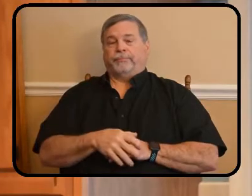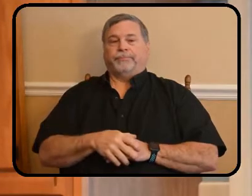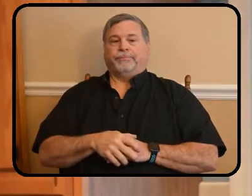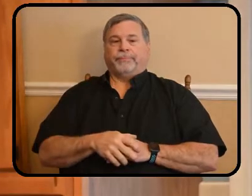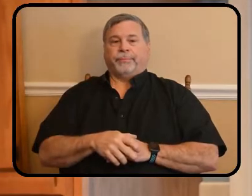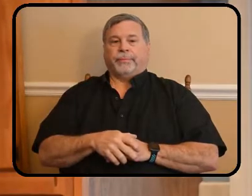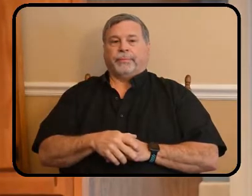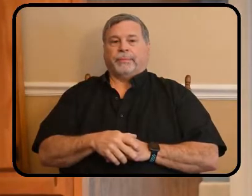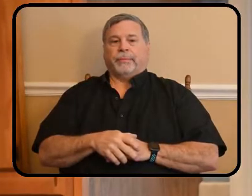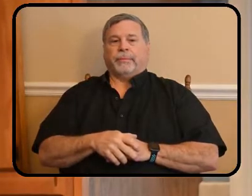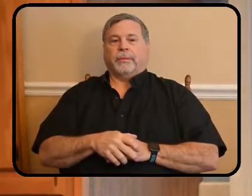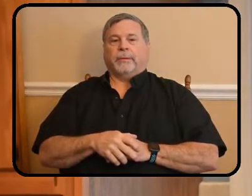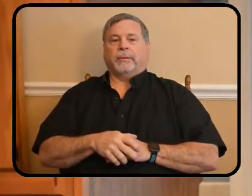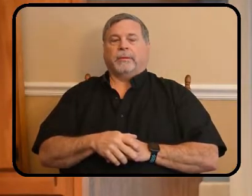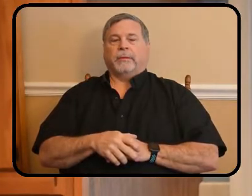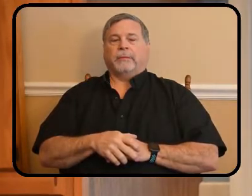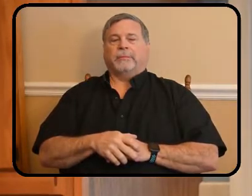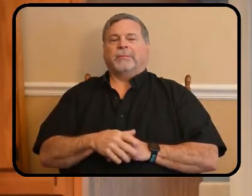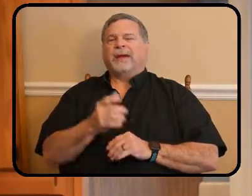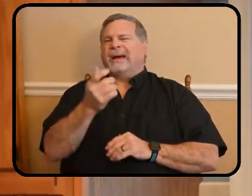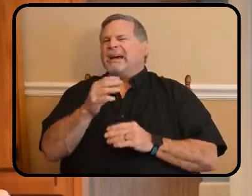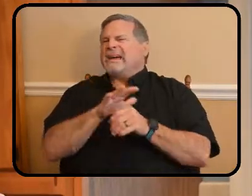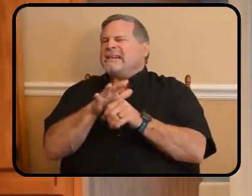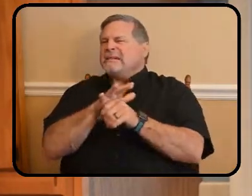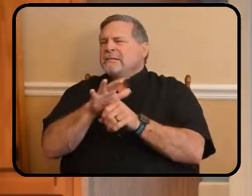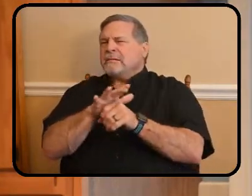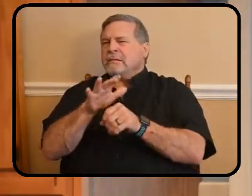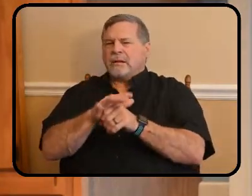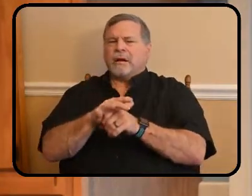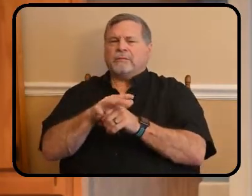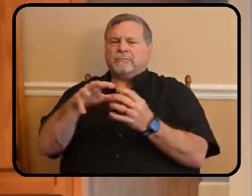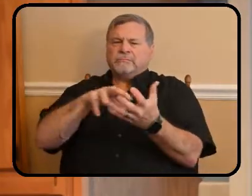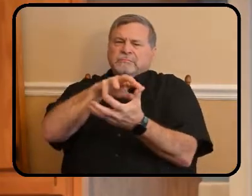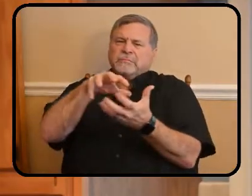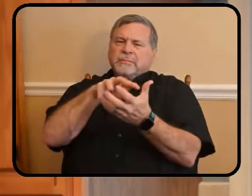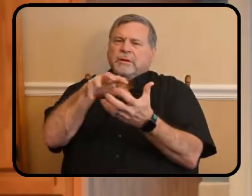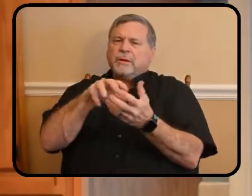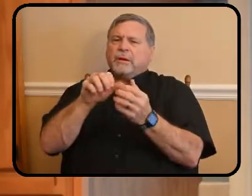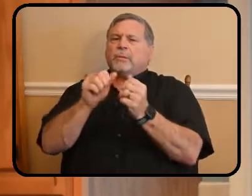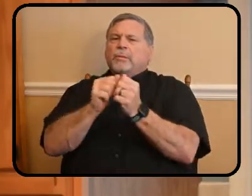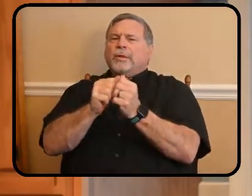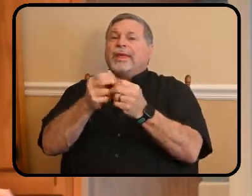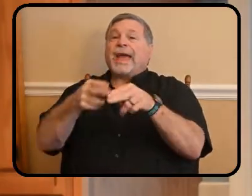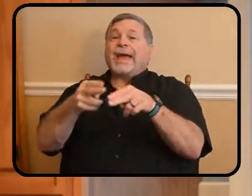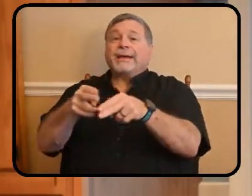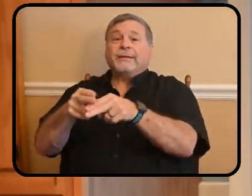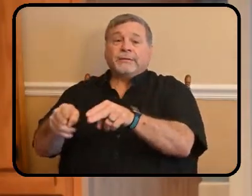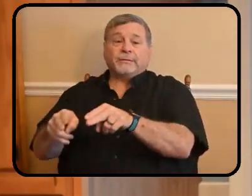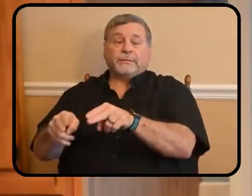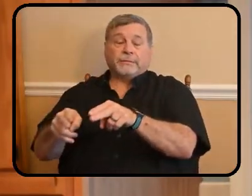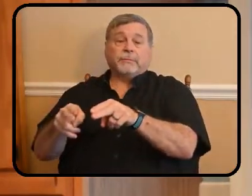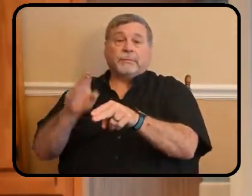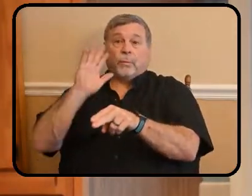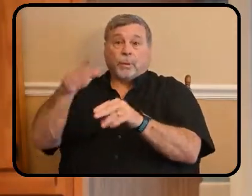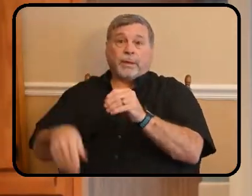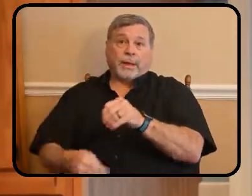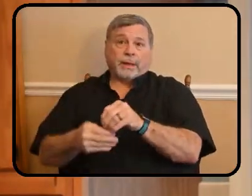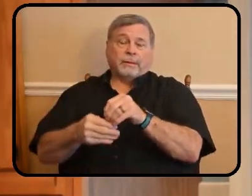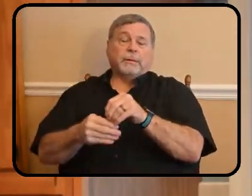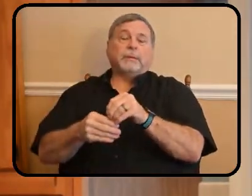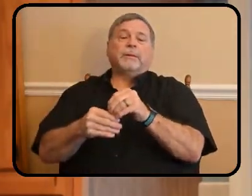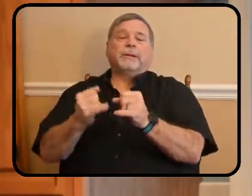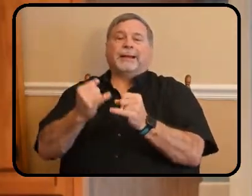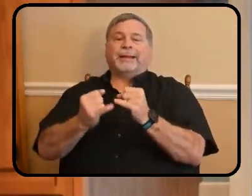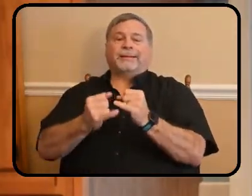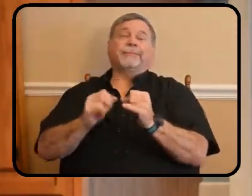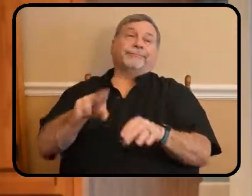And basically you're putting just enough in there to help the consistency with those eggs that we're going to be putting in here. And then the